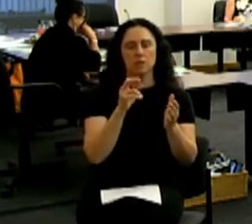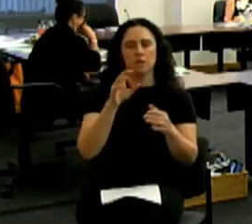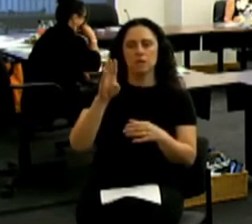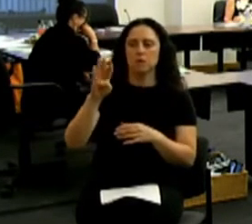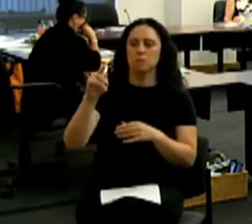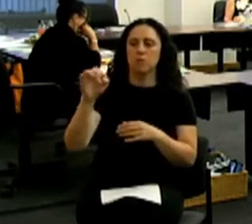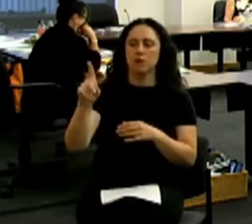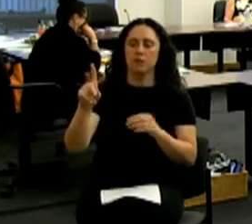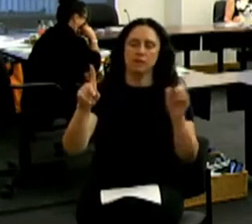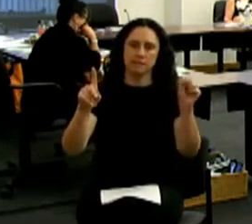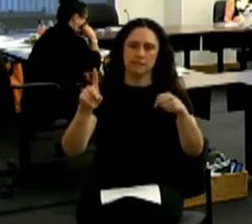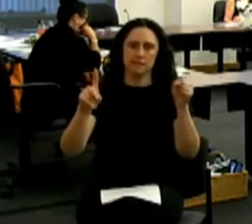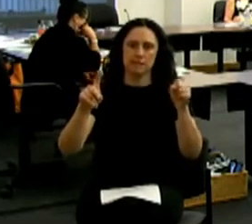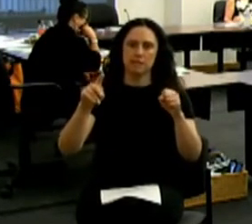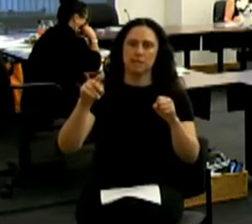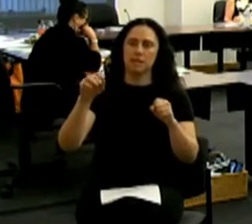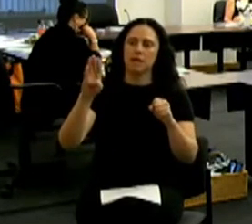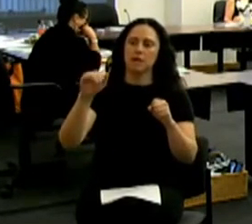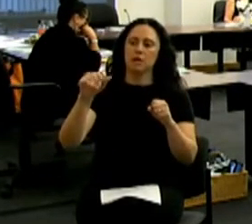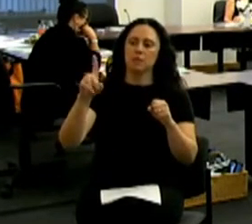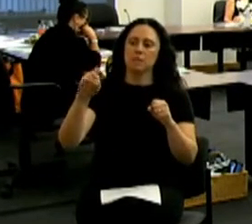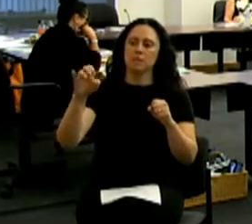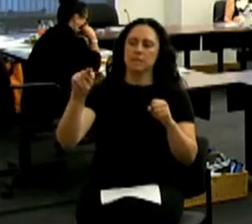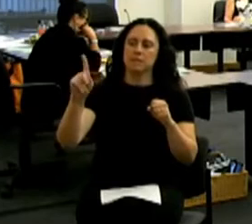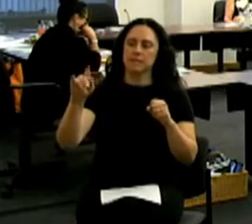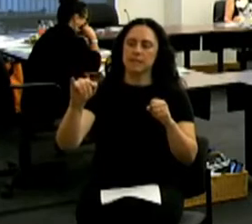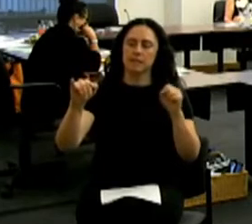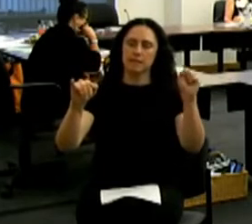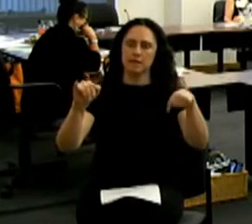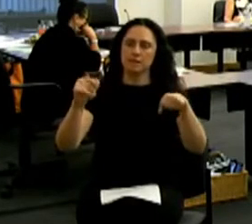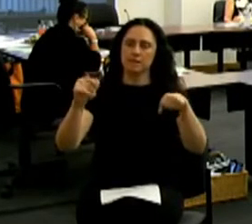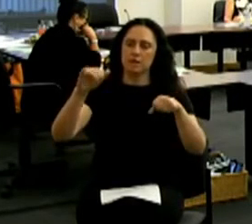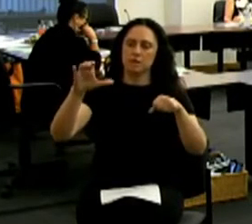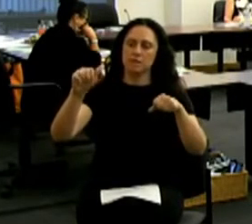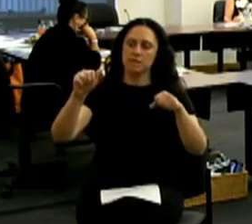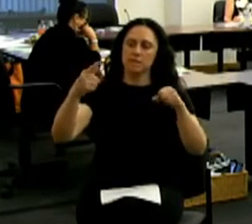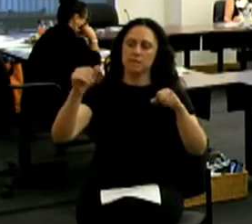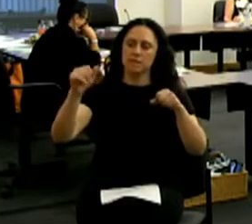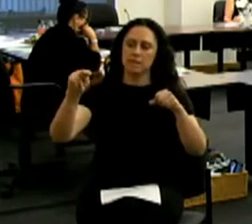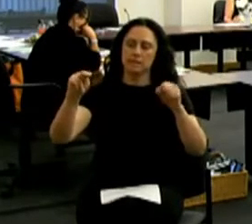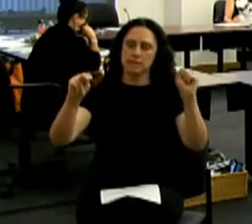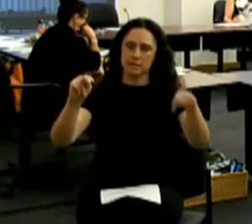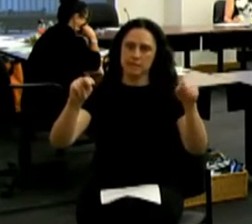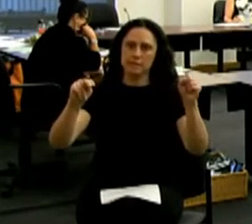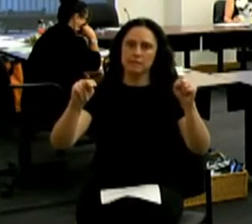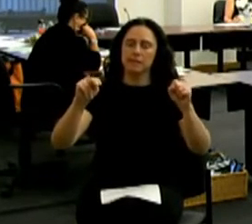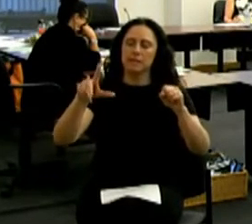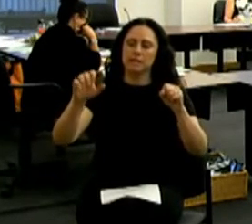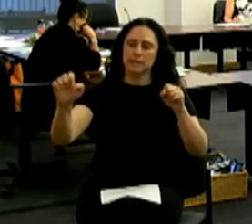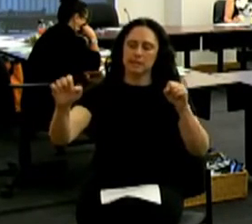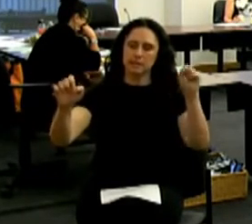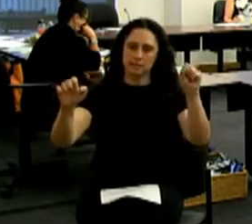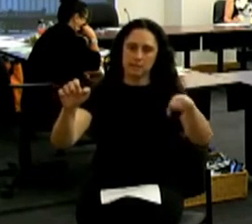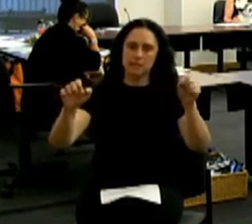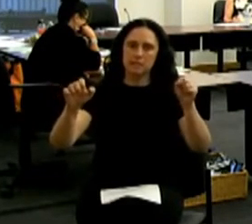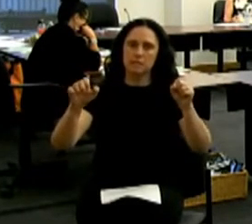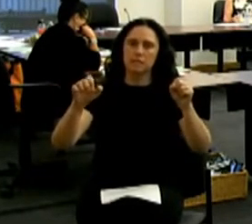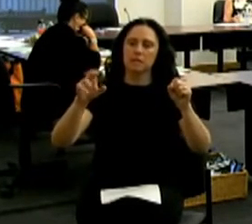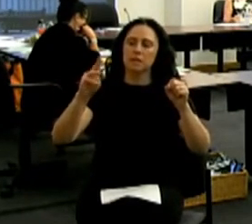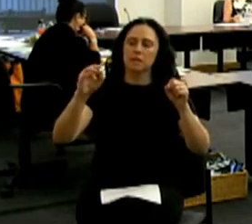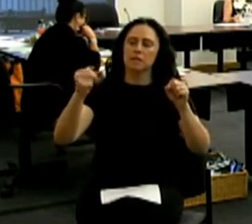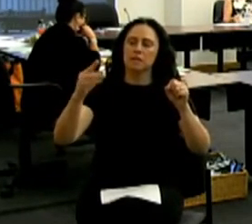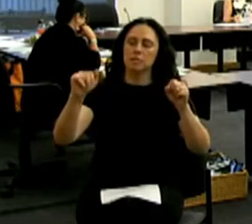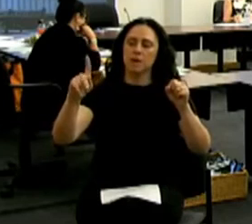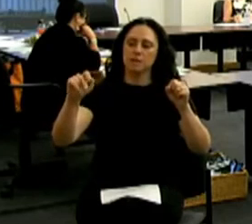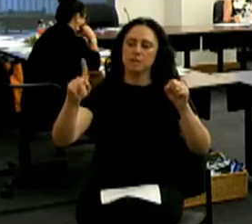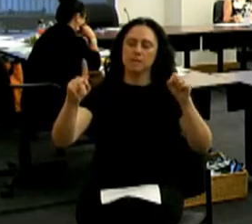Trustee Broderick. Aye. Trustee Budzinski. Yes. Trustee Garcia Guillen. Yes. Trustee Lee. Yes. Trustee